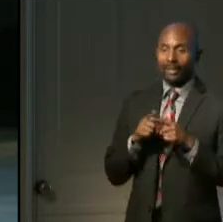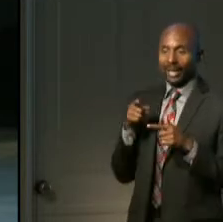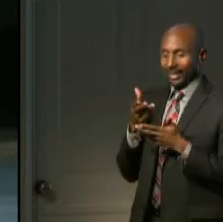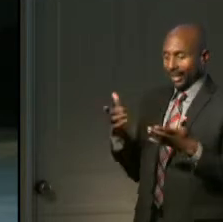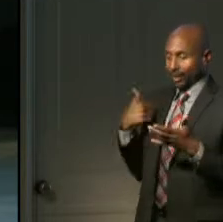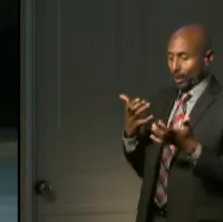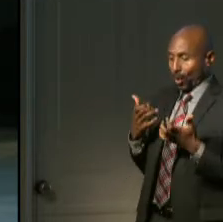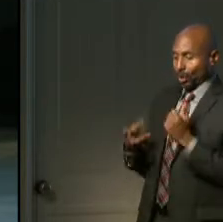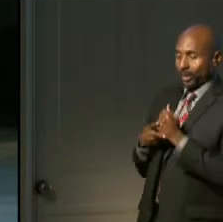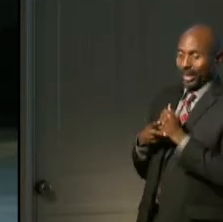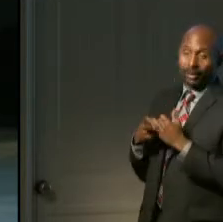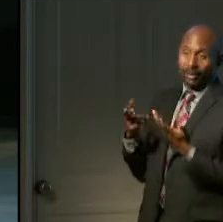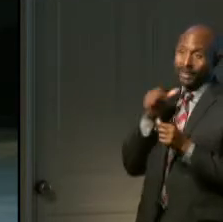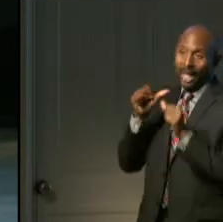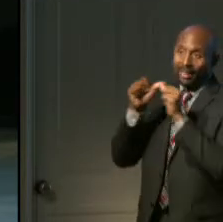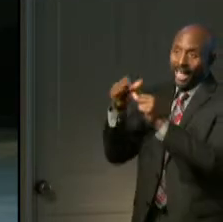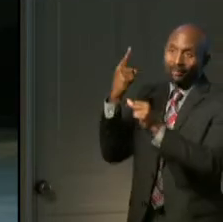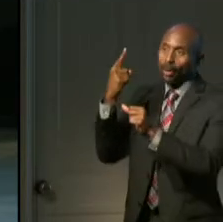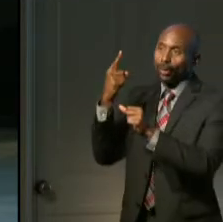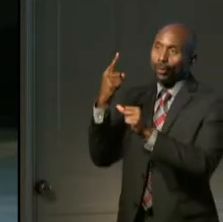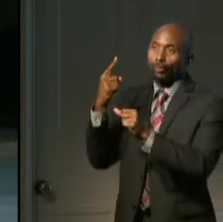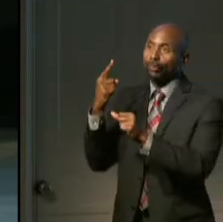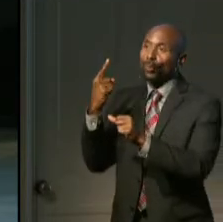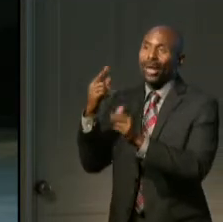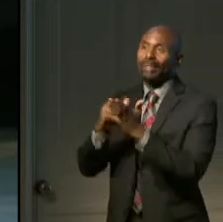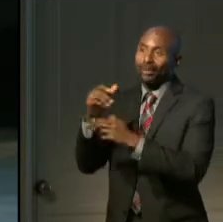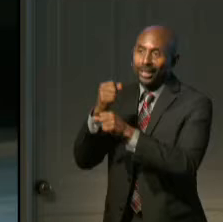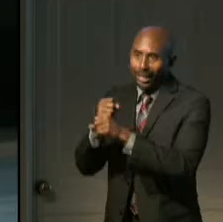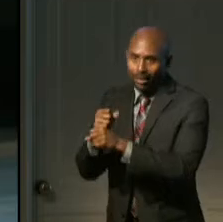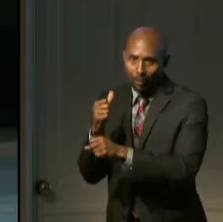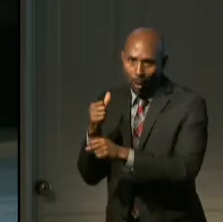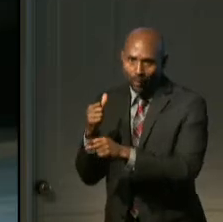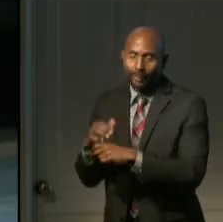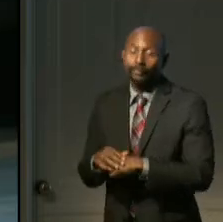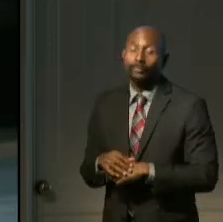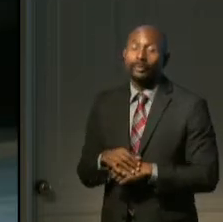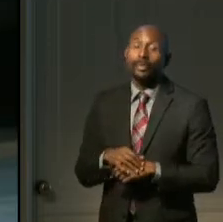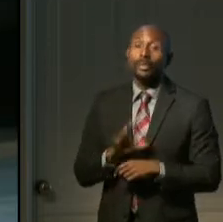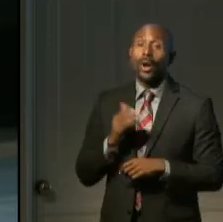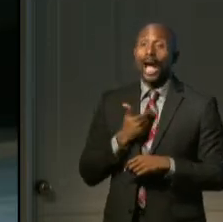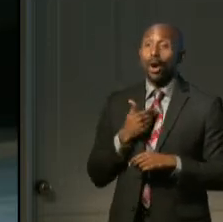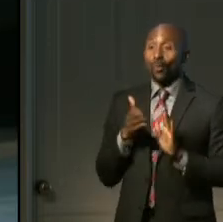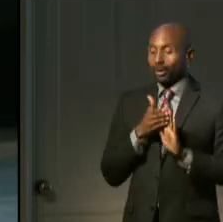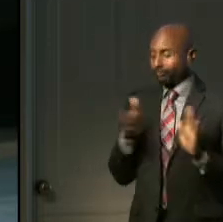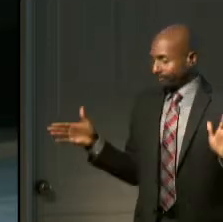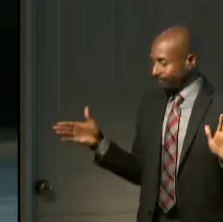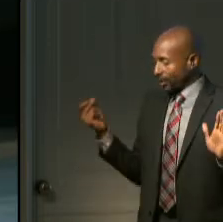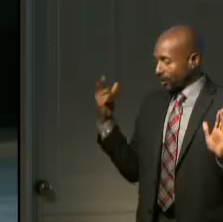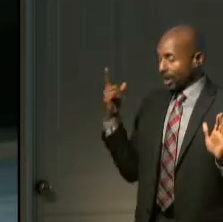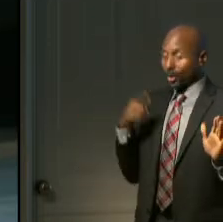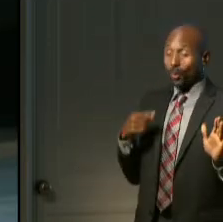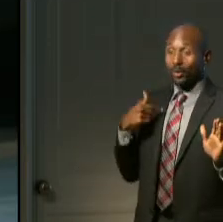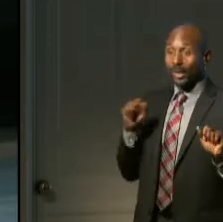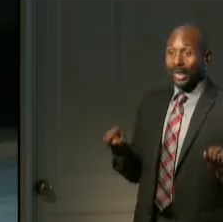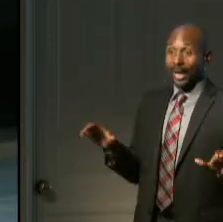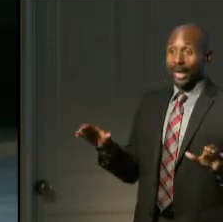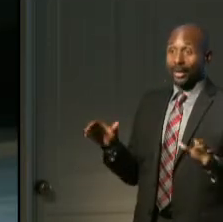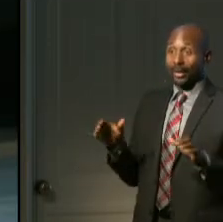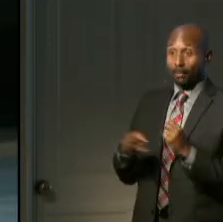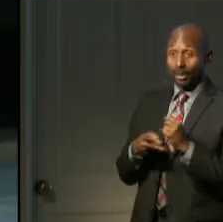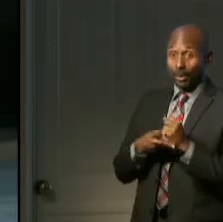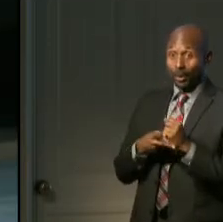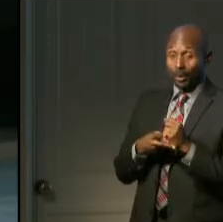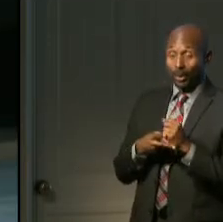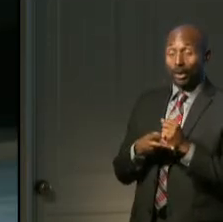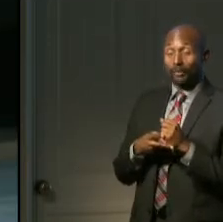in some ways, our field has expanded in what we can preserve. And so how do you think about what we